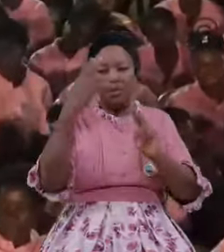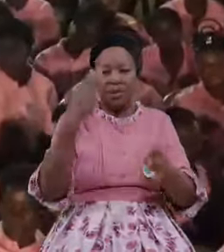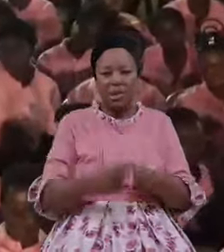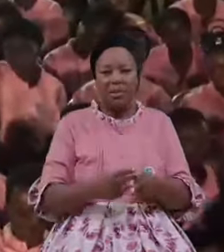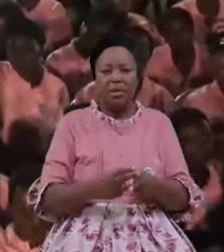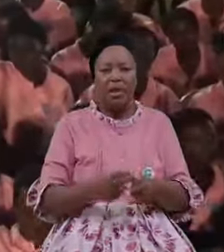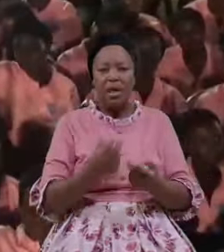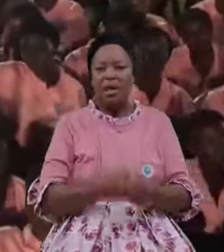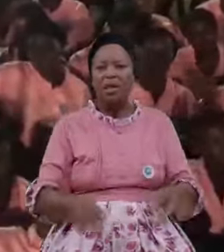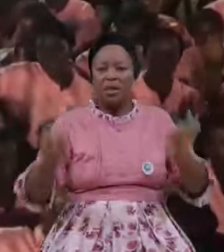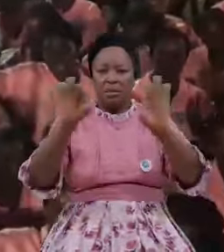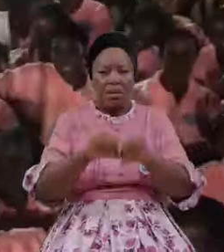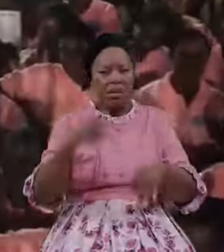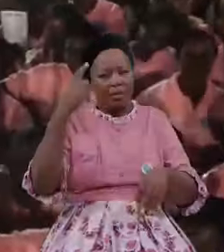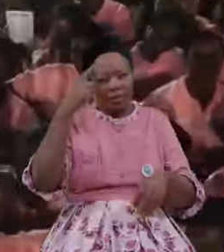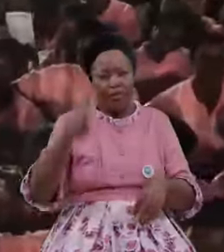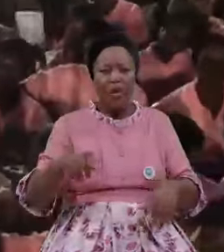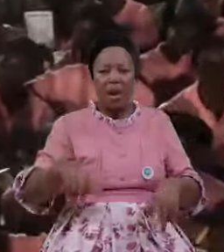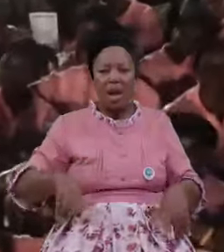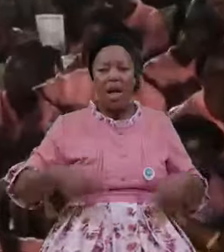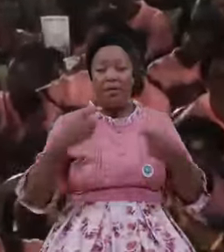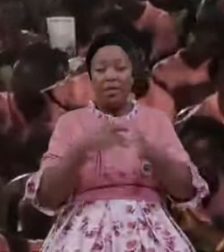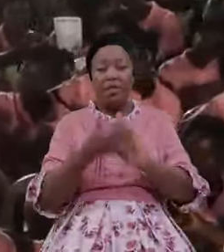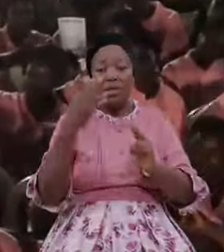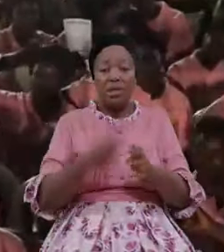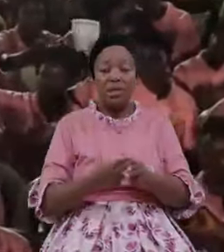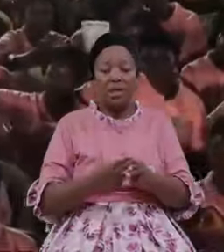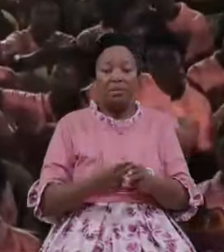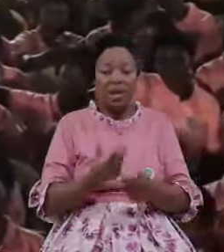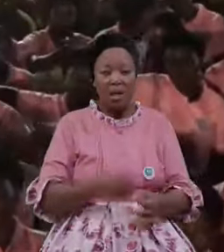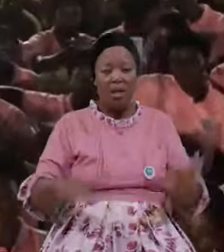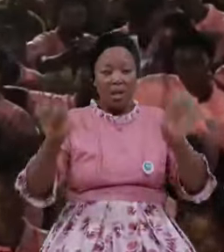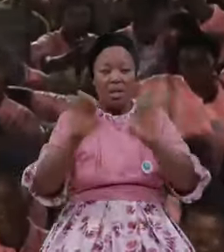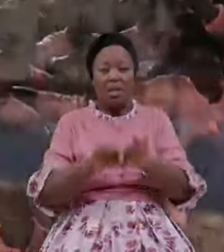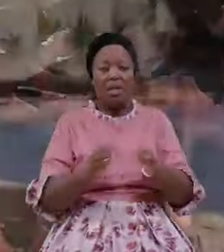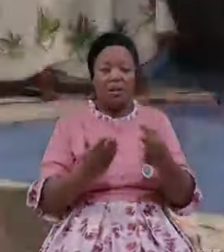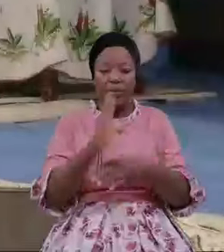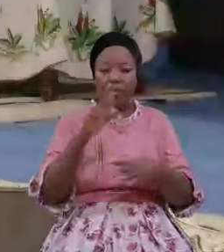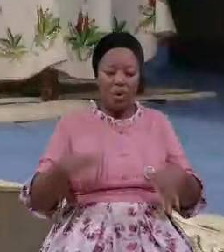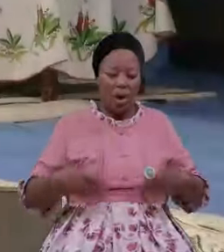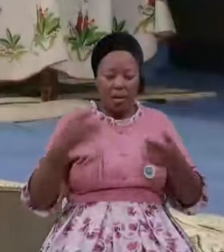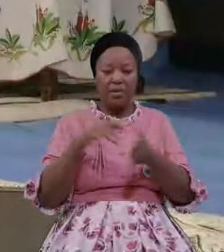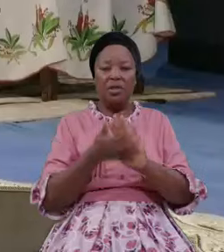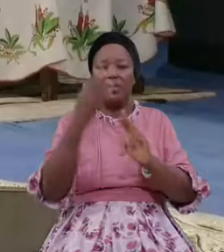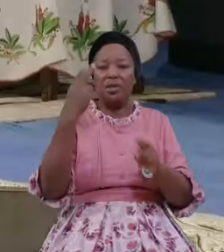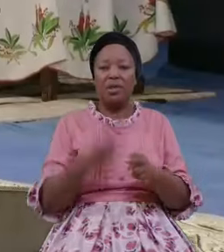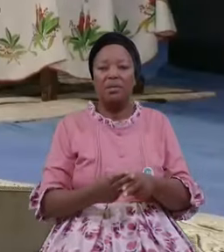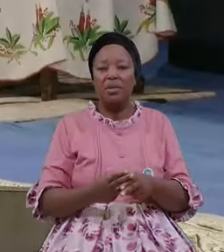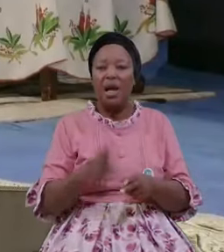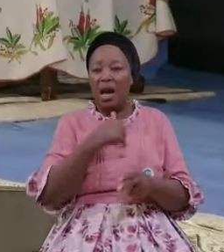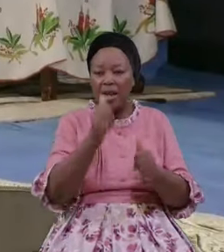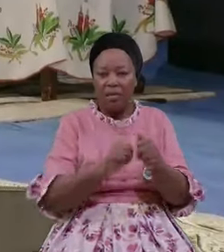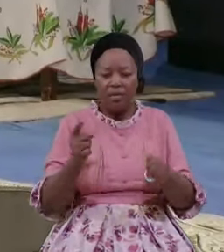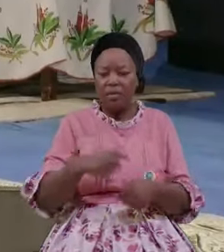Significant for life. Significant throughout your life. And everybody